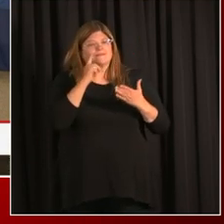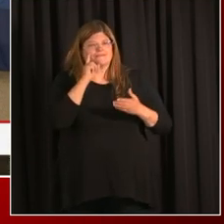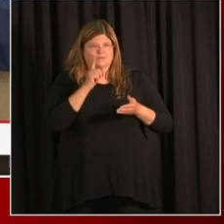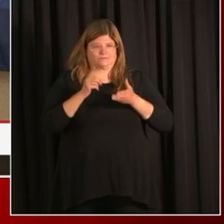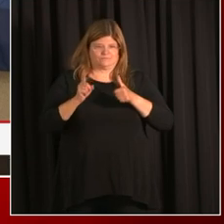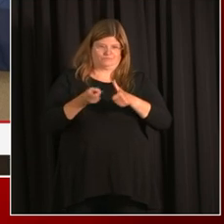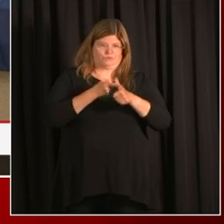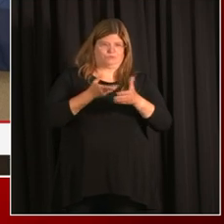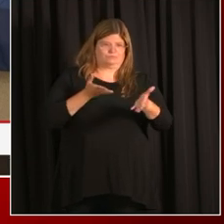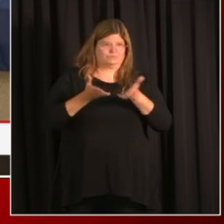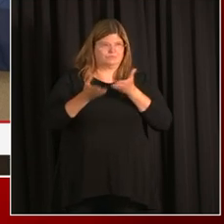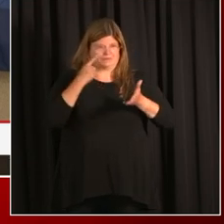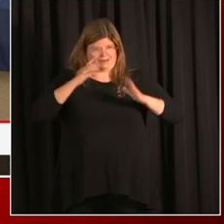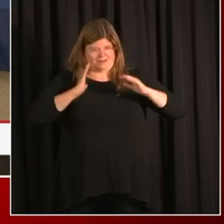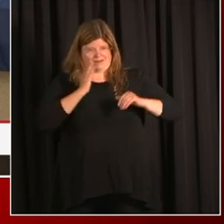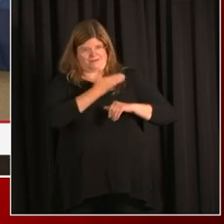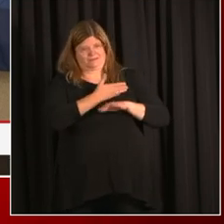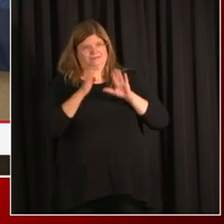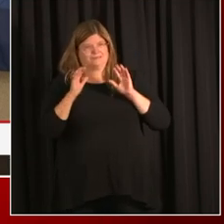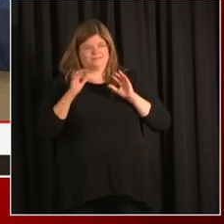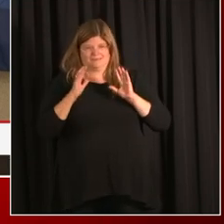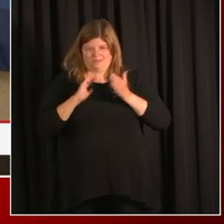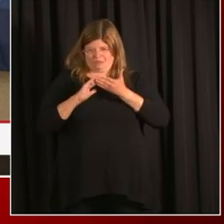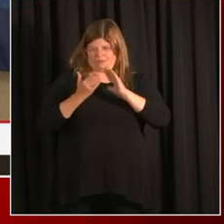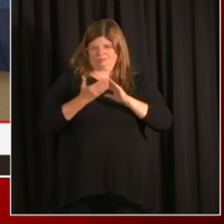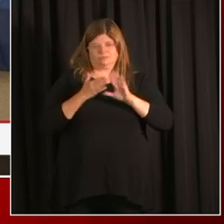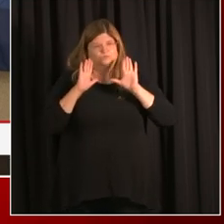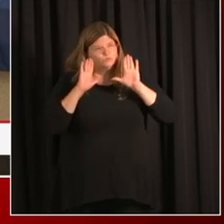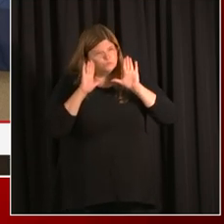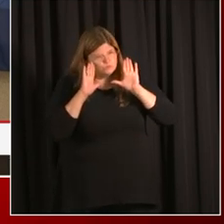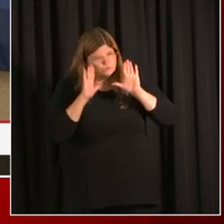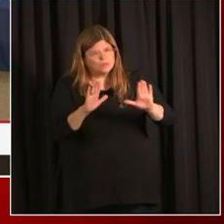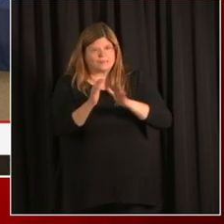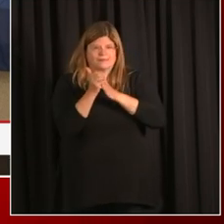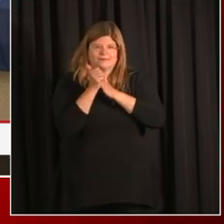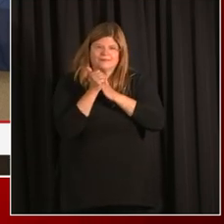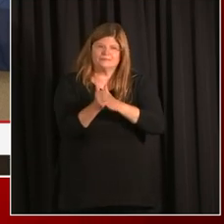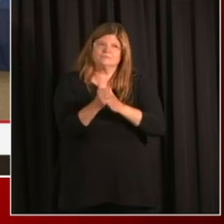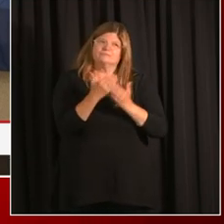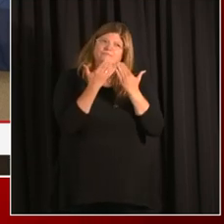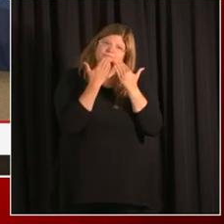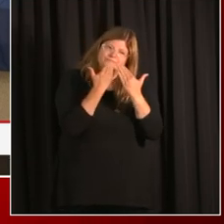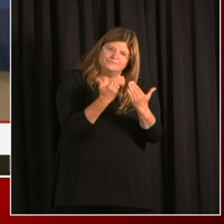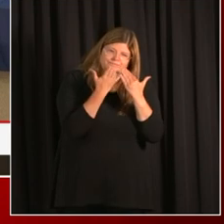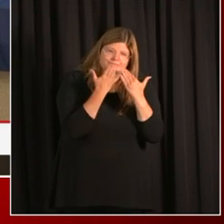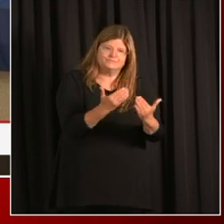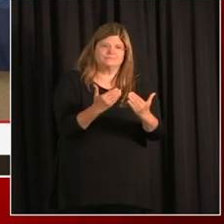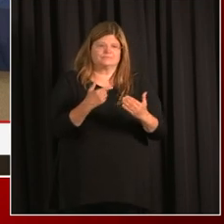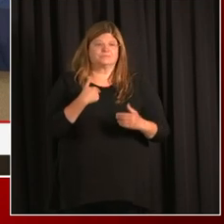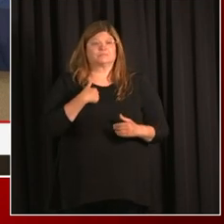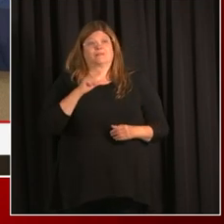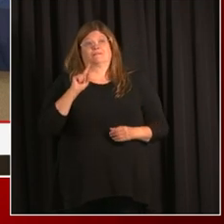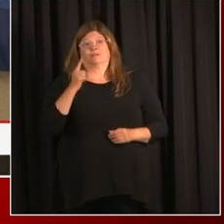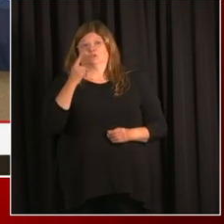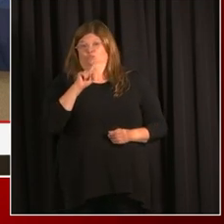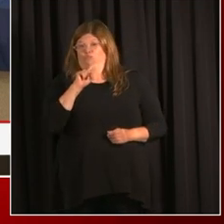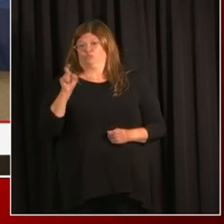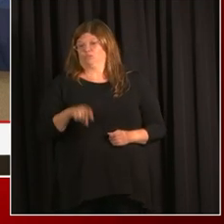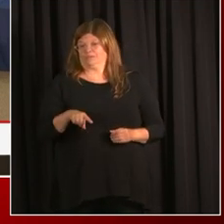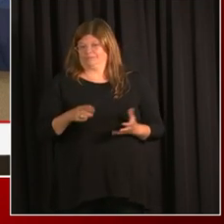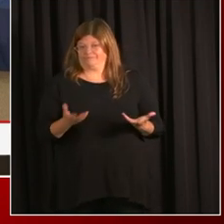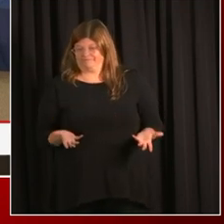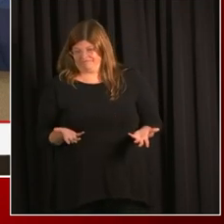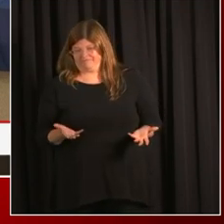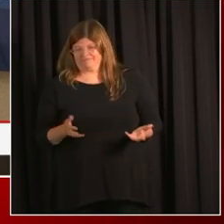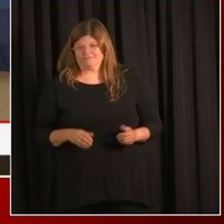community and for doing such a fantastic job in leading this coronavirus battle. My first question is this.